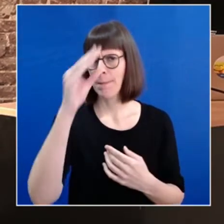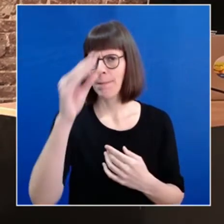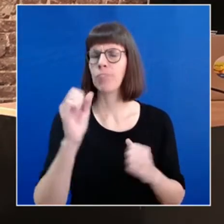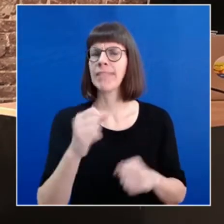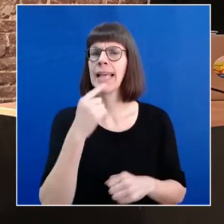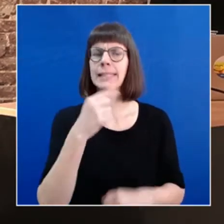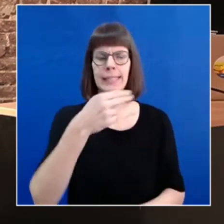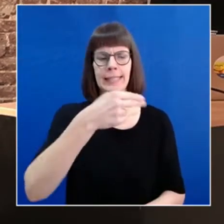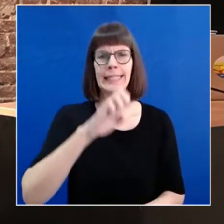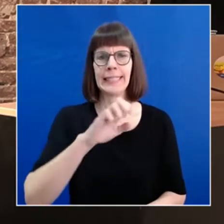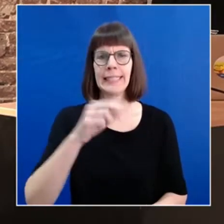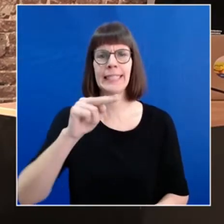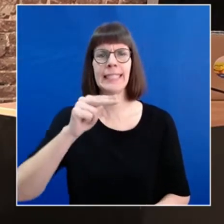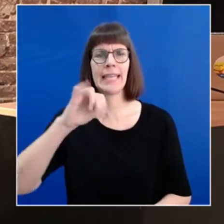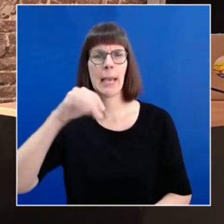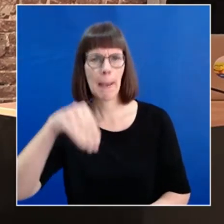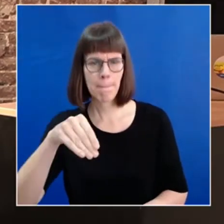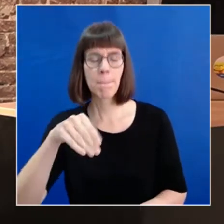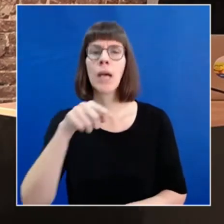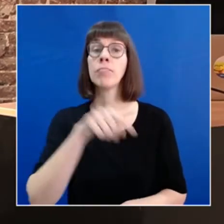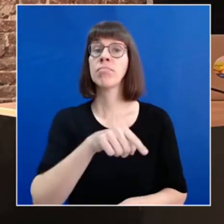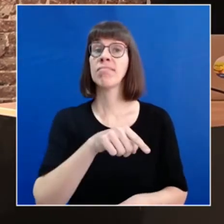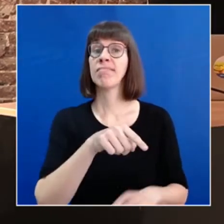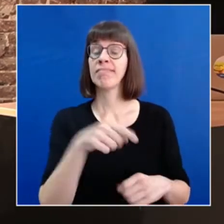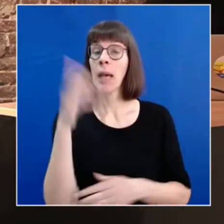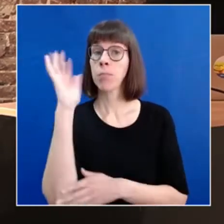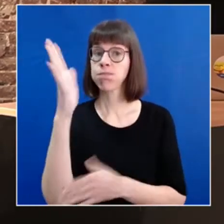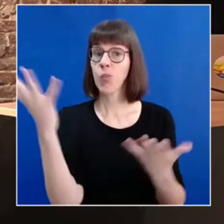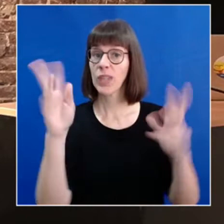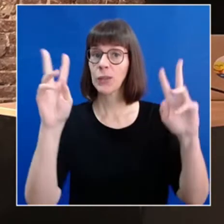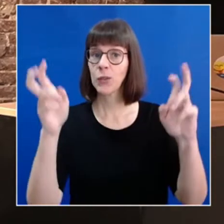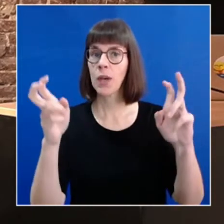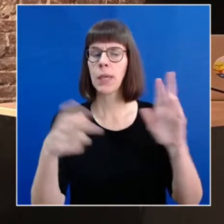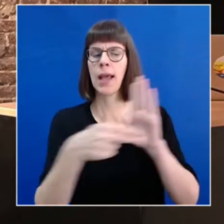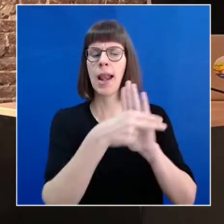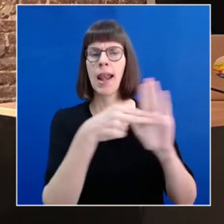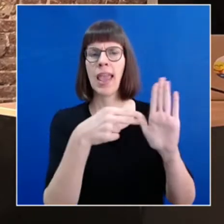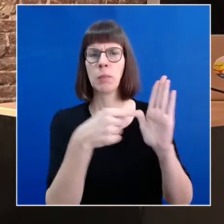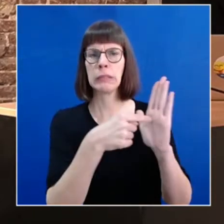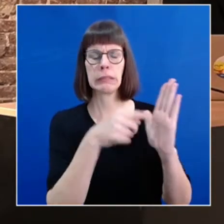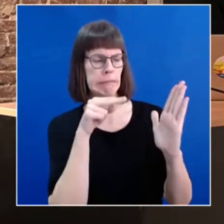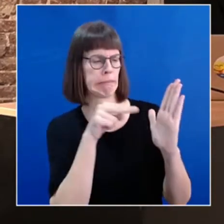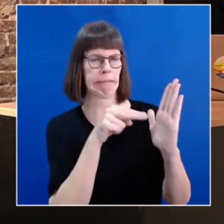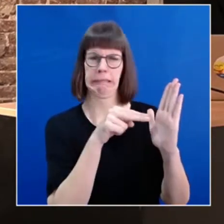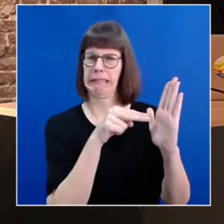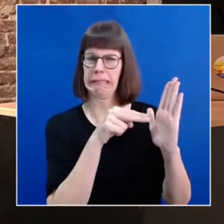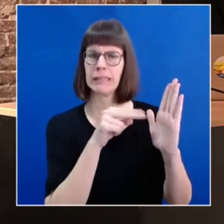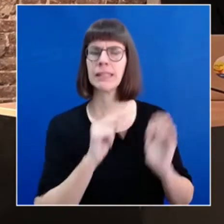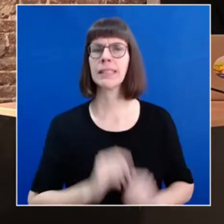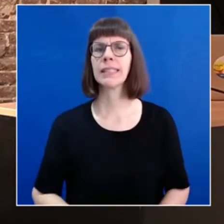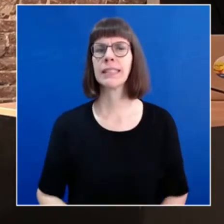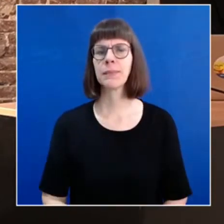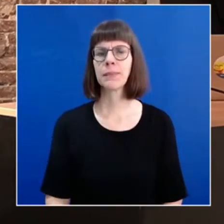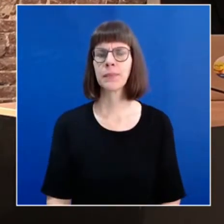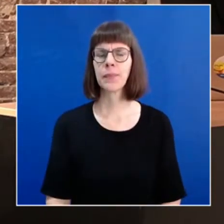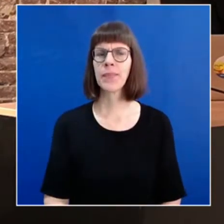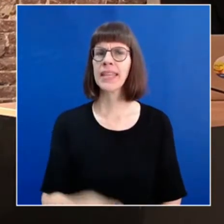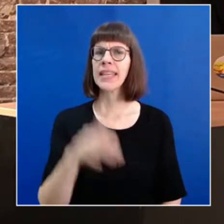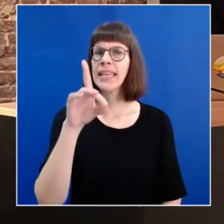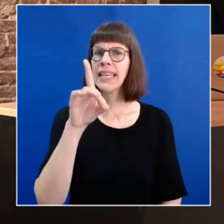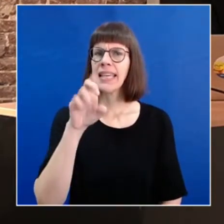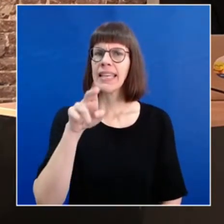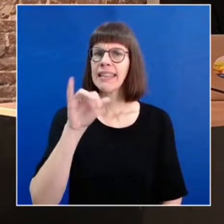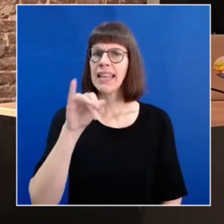to us today about the scary truth about labels. And Dennie, just before we get started, I believe you're also quite a